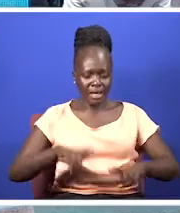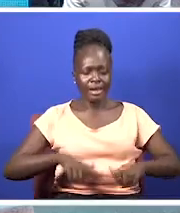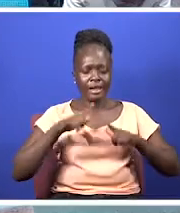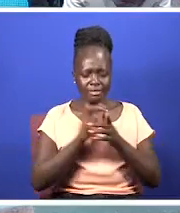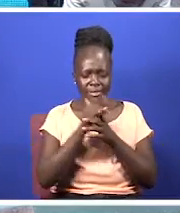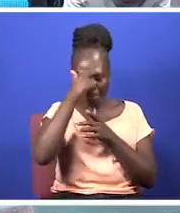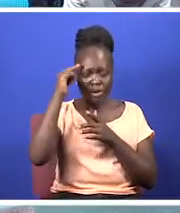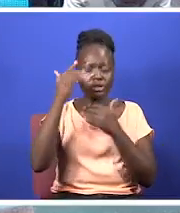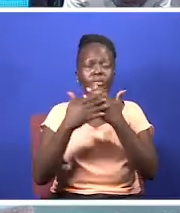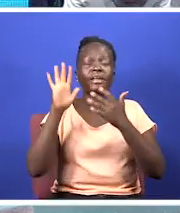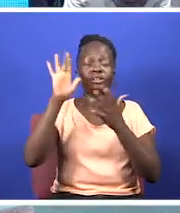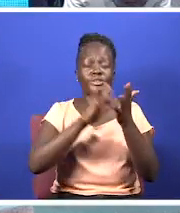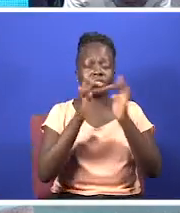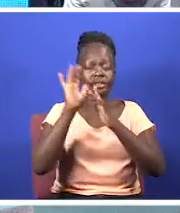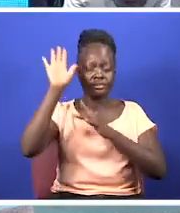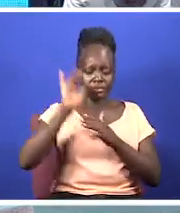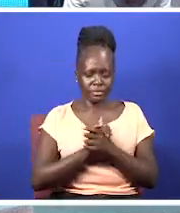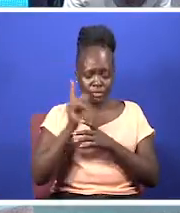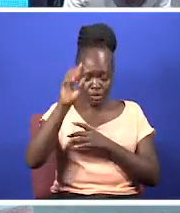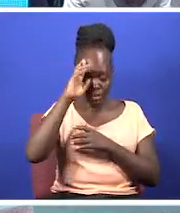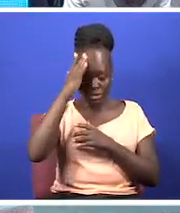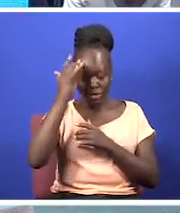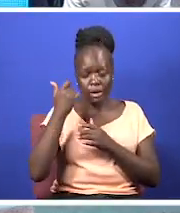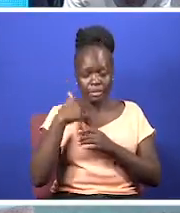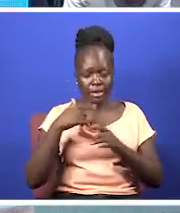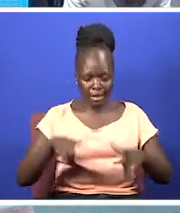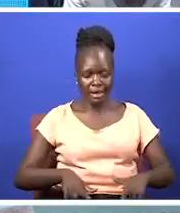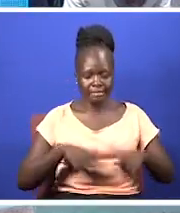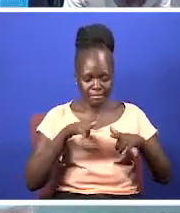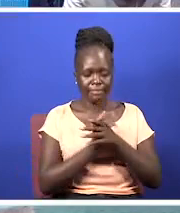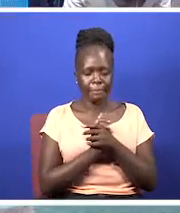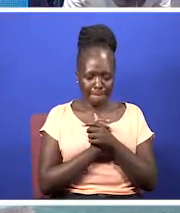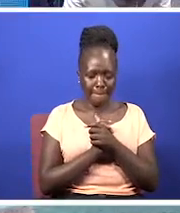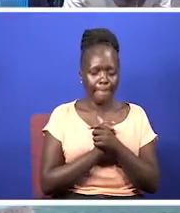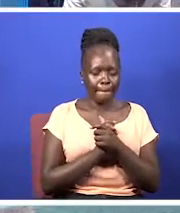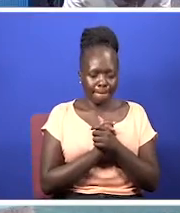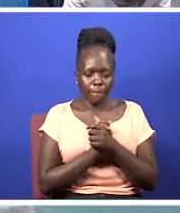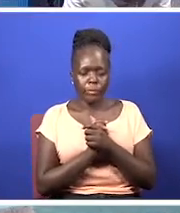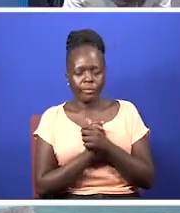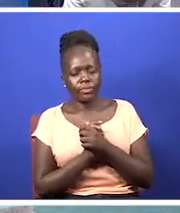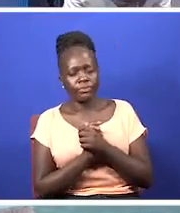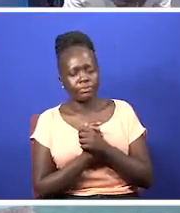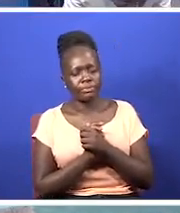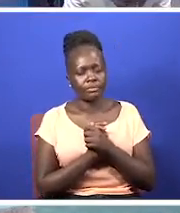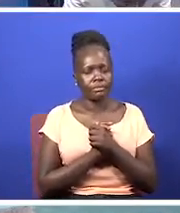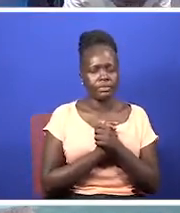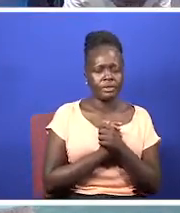living. Because of your blood, Jesus, you are the reason that I'm living. Hey.